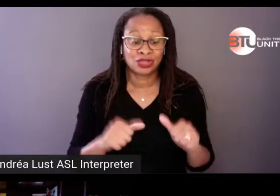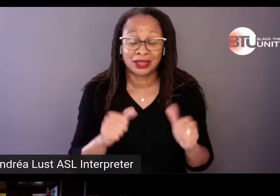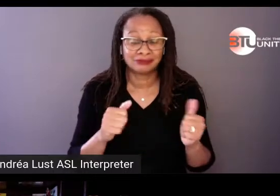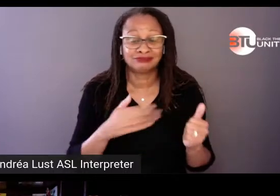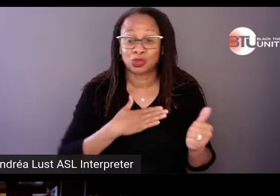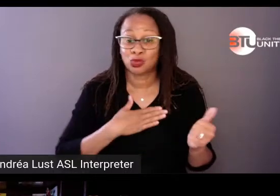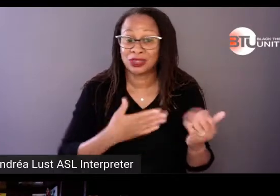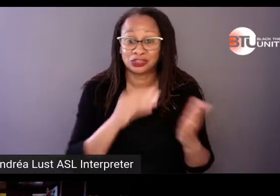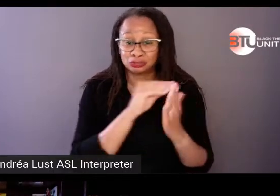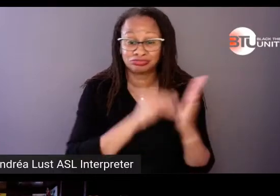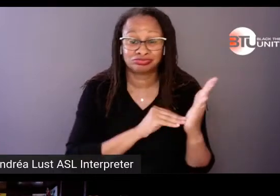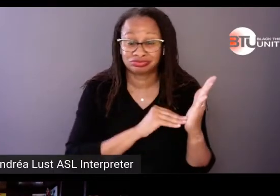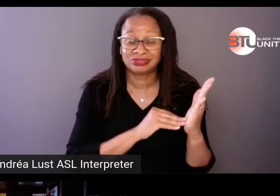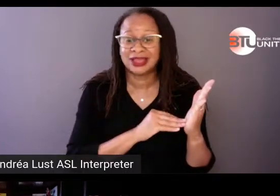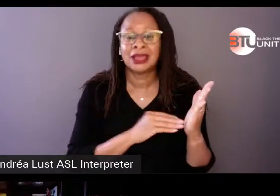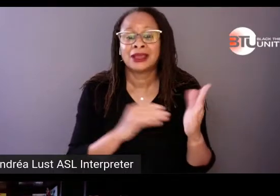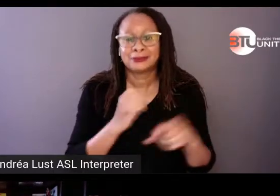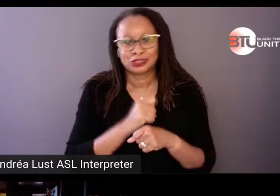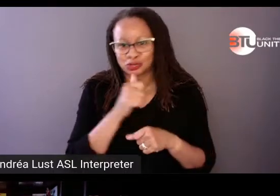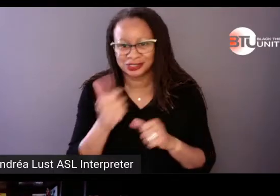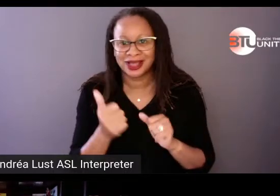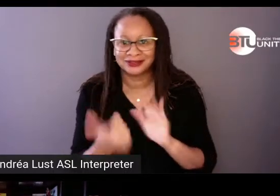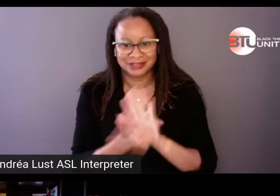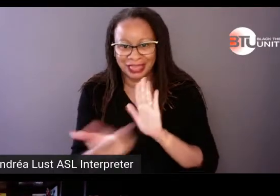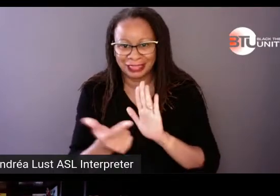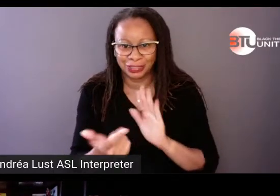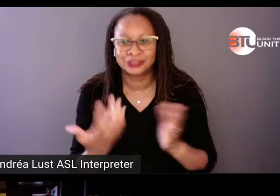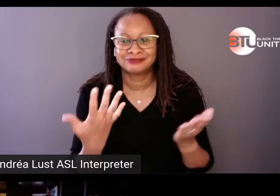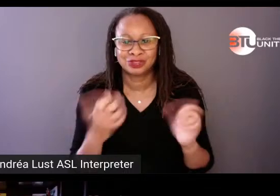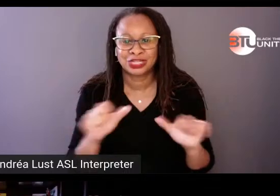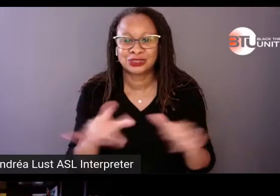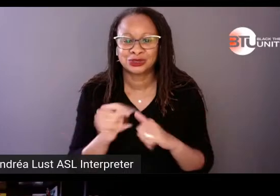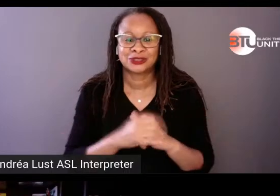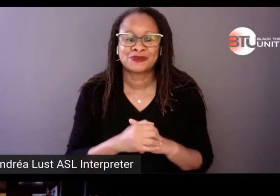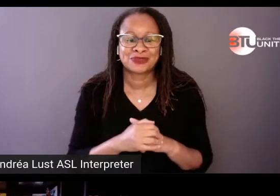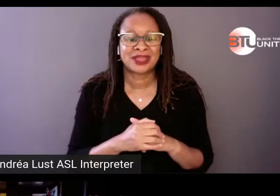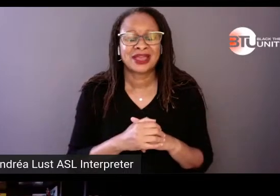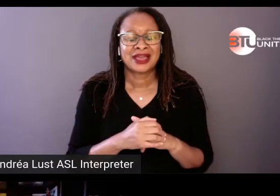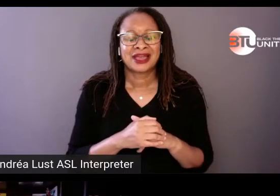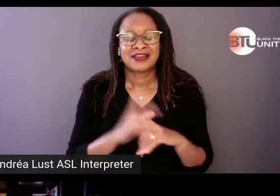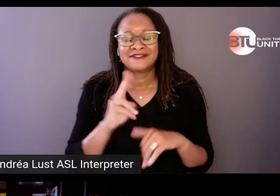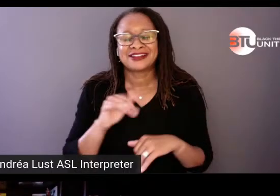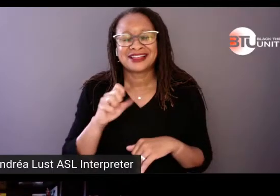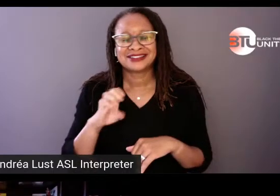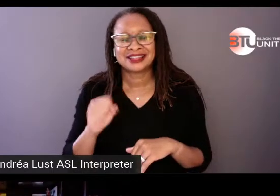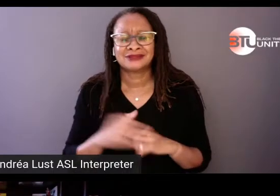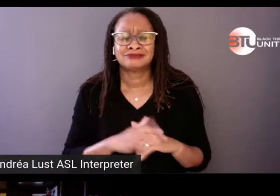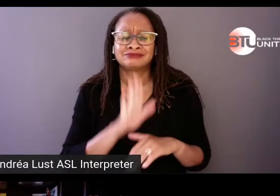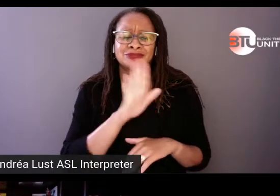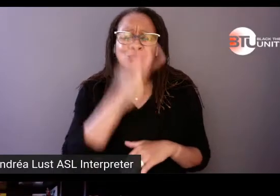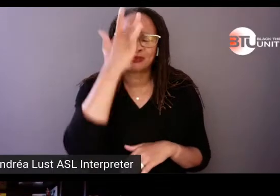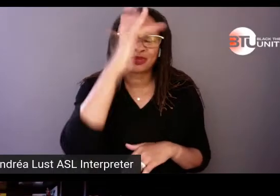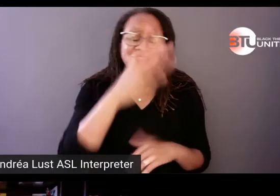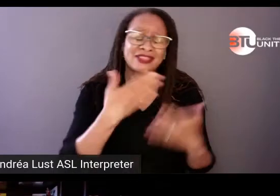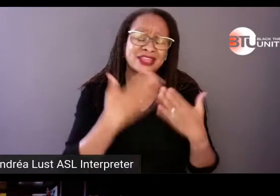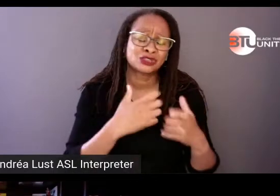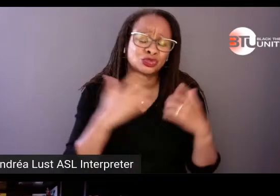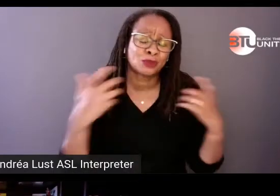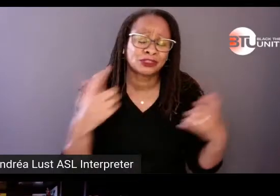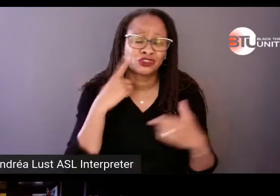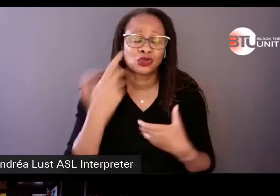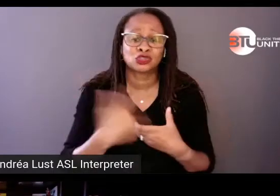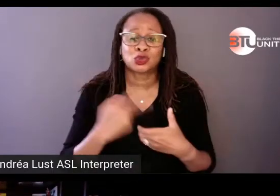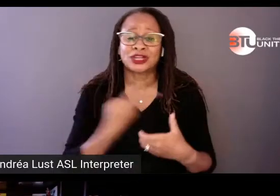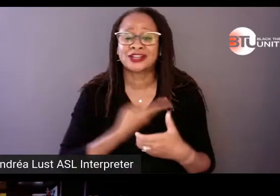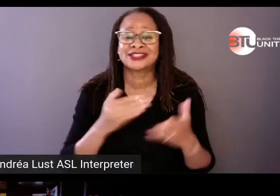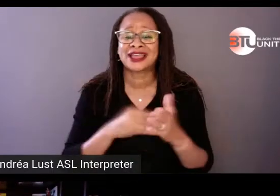you can build a contract around it. Well, you're brilliant. Thank you so much for joining us here